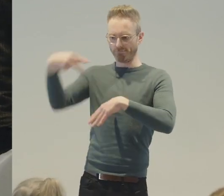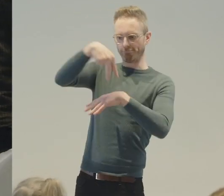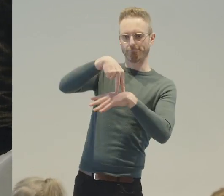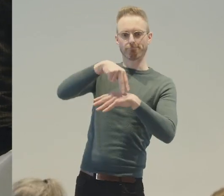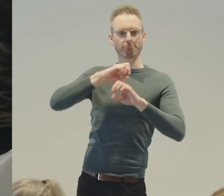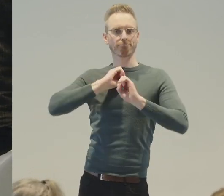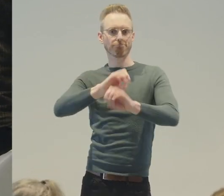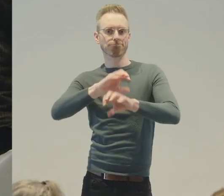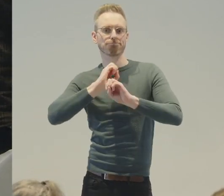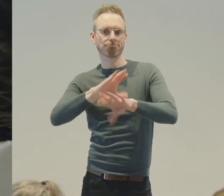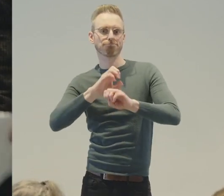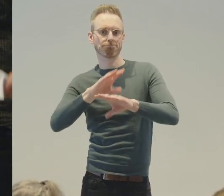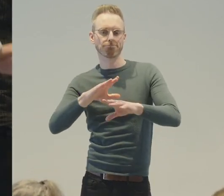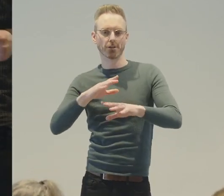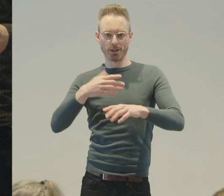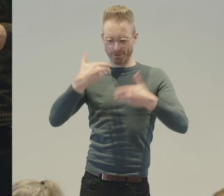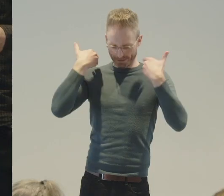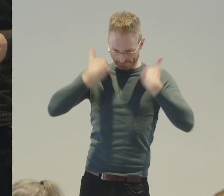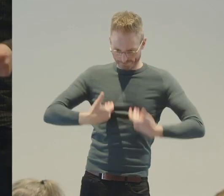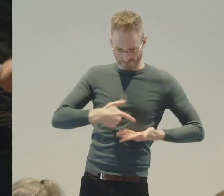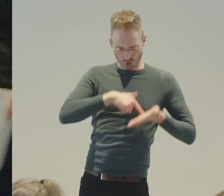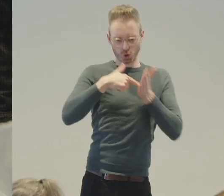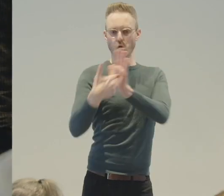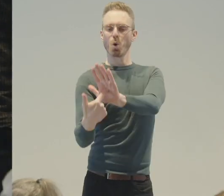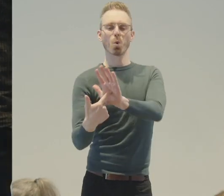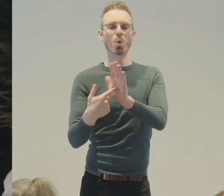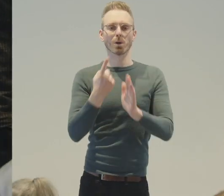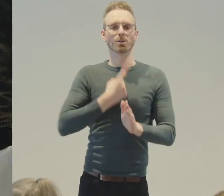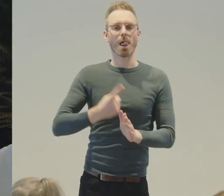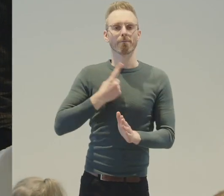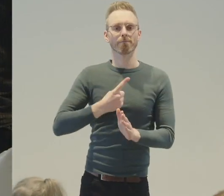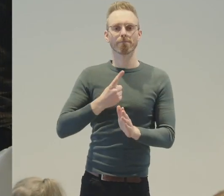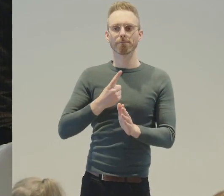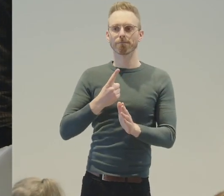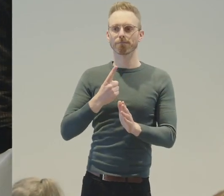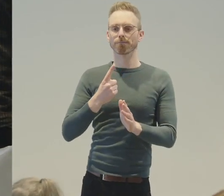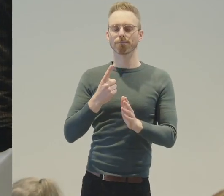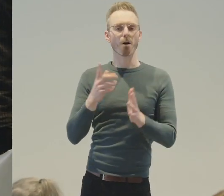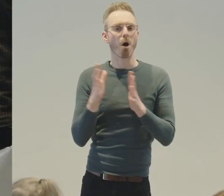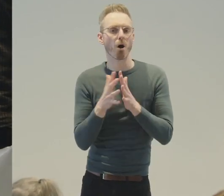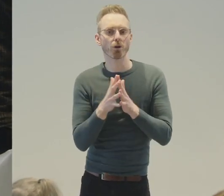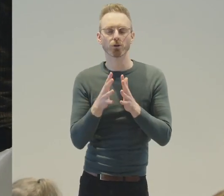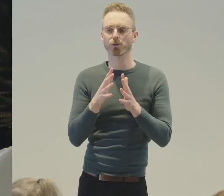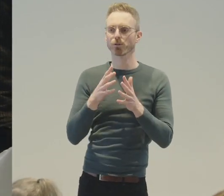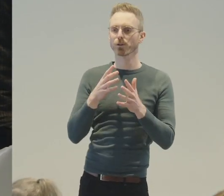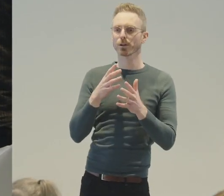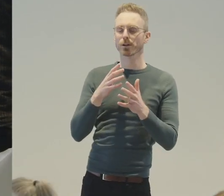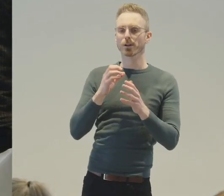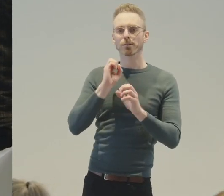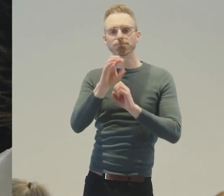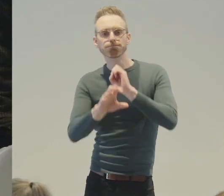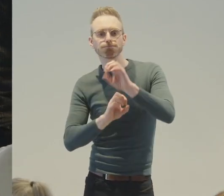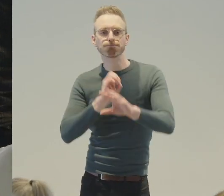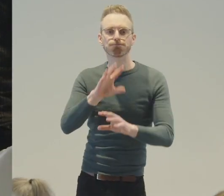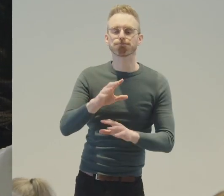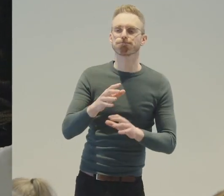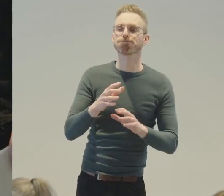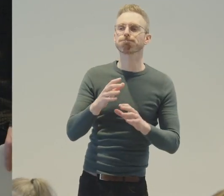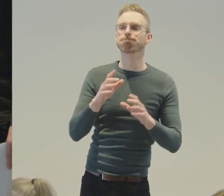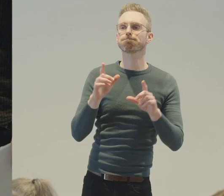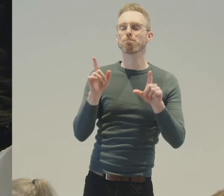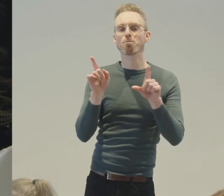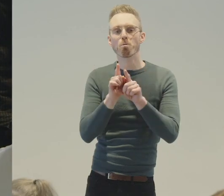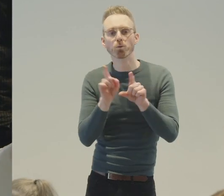yourself, but in a presentation styles, and how and that